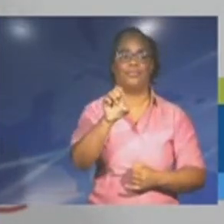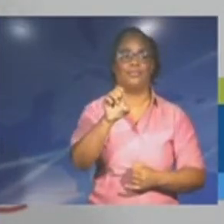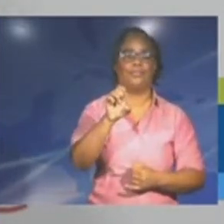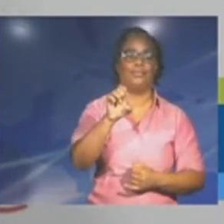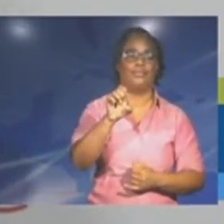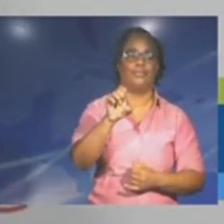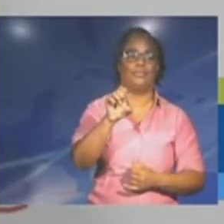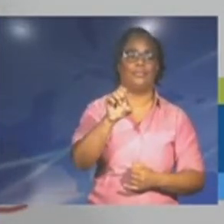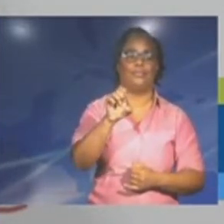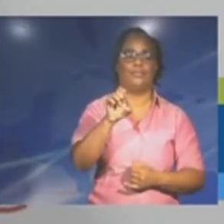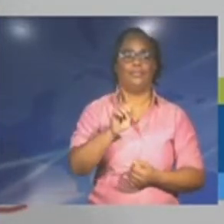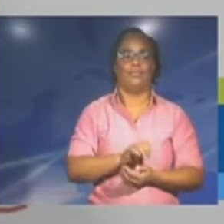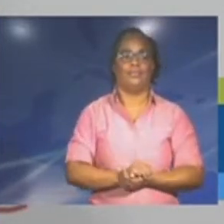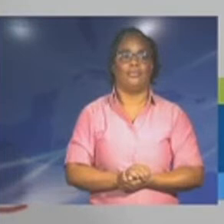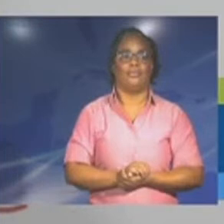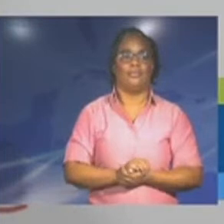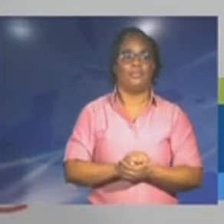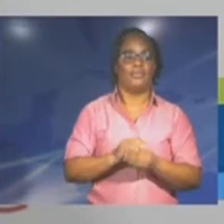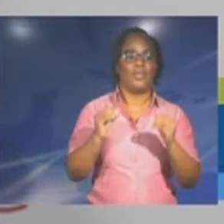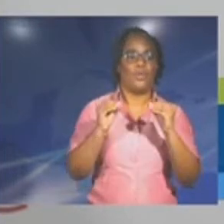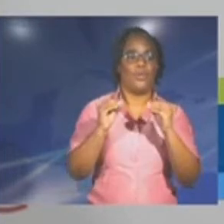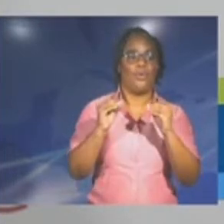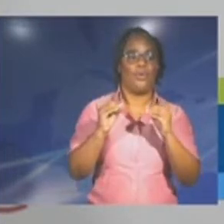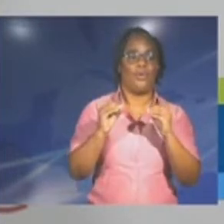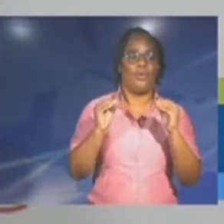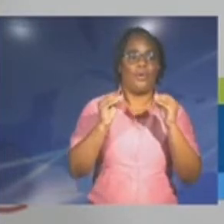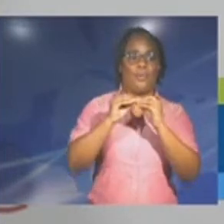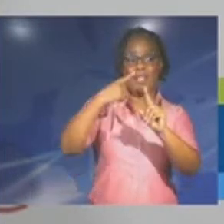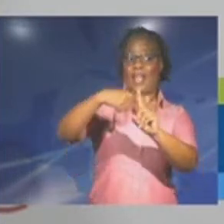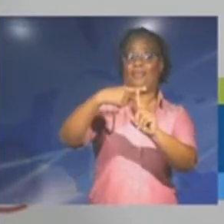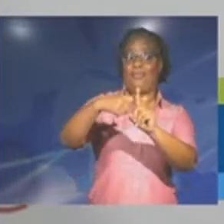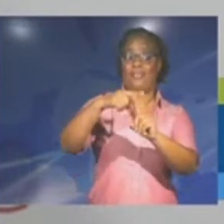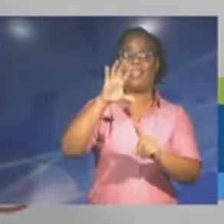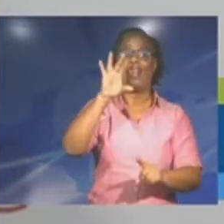Yeah. Number of positive cases, 83.